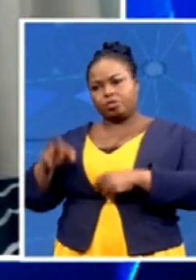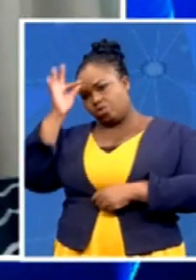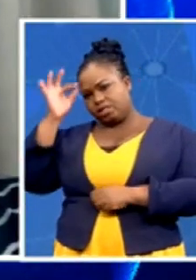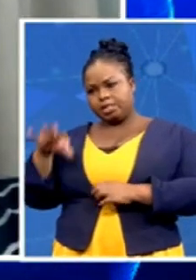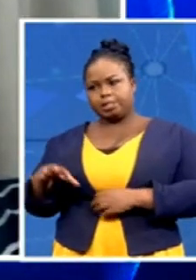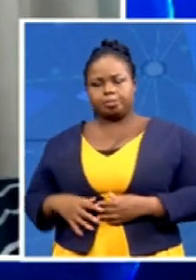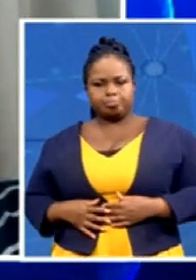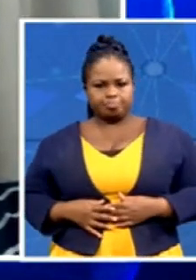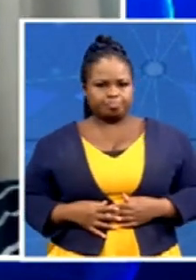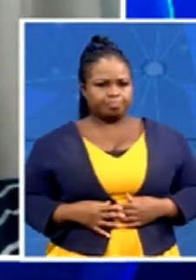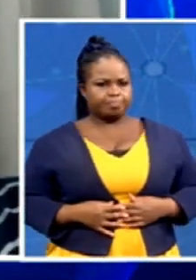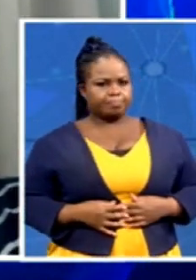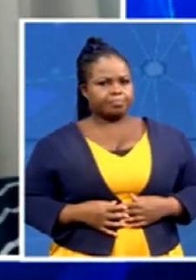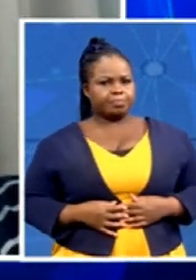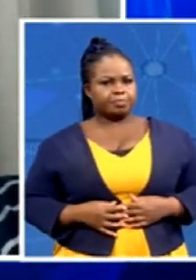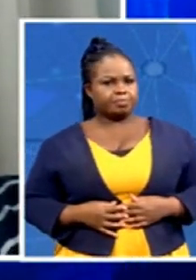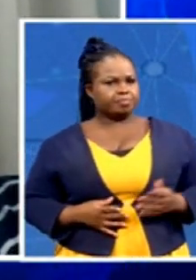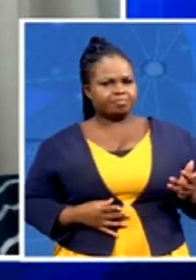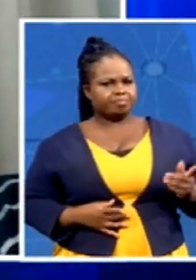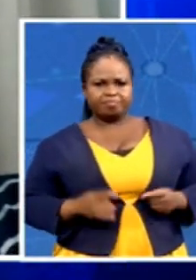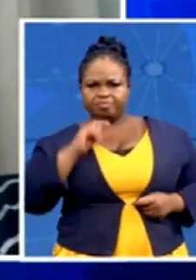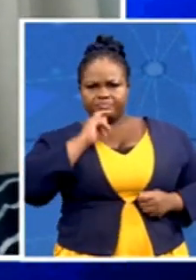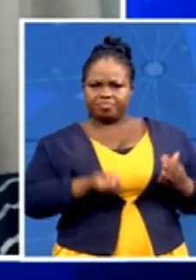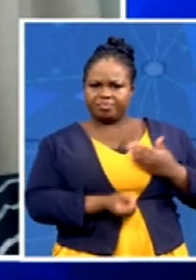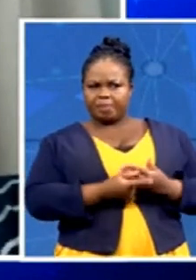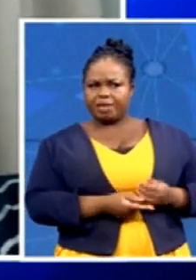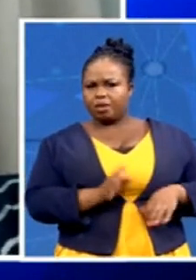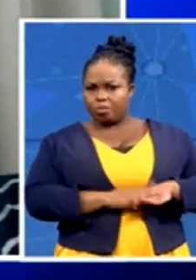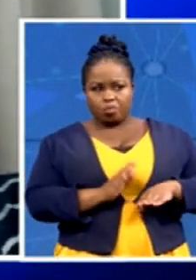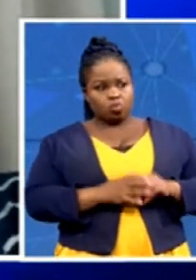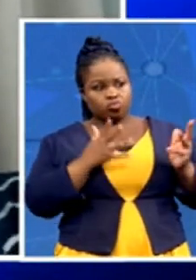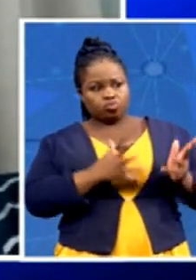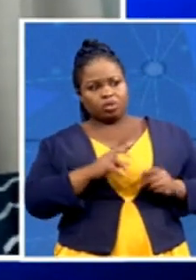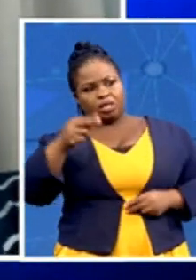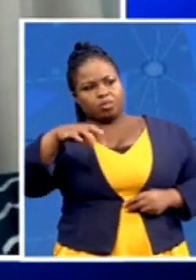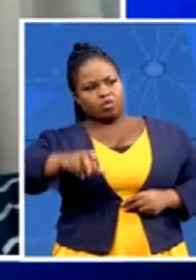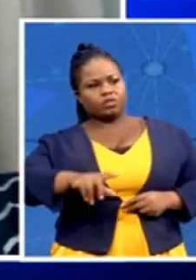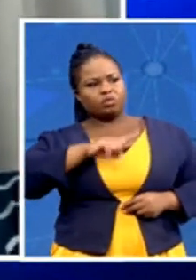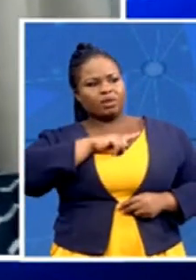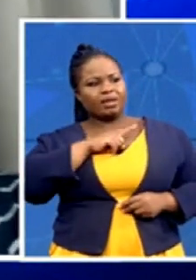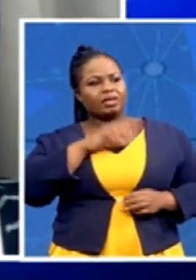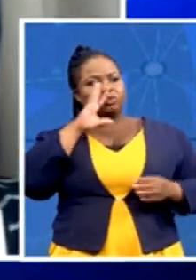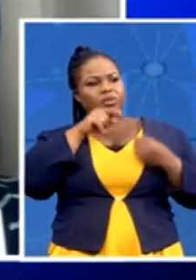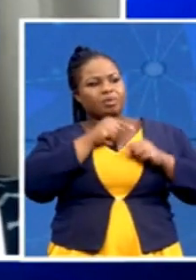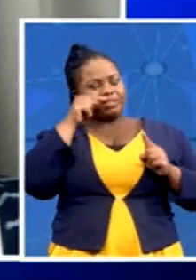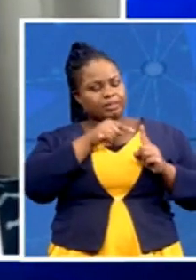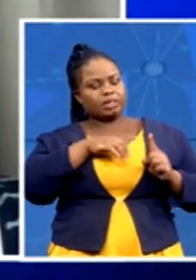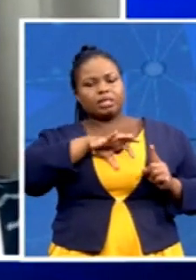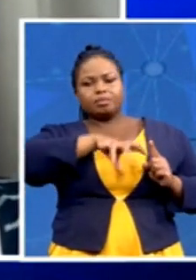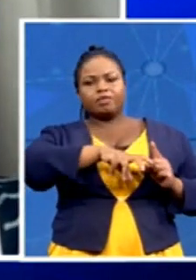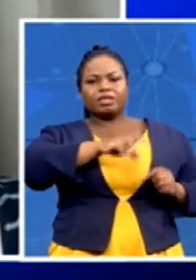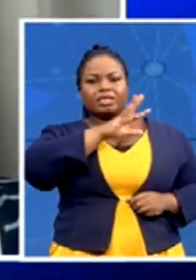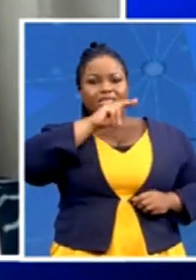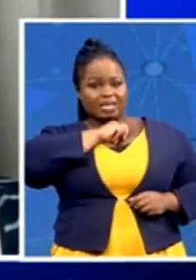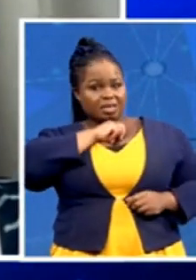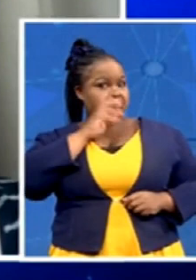these incidents? I mean, in the other provinces as well. We're talking about the KZN province, just other provinces as well. Have you had other cases of this